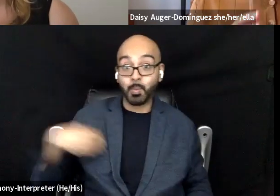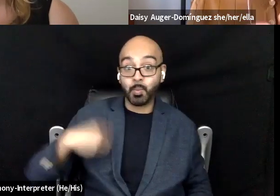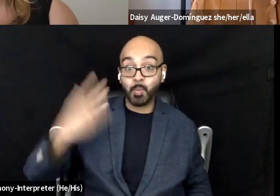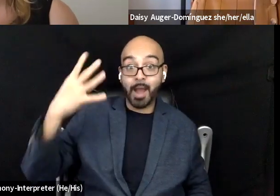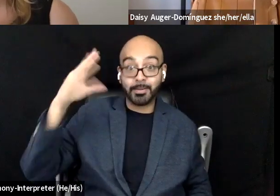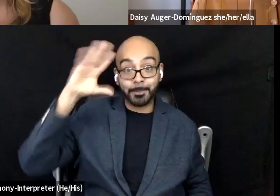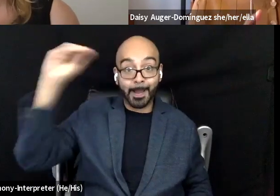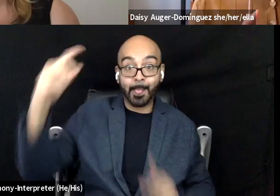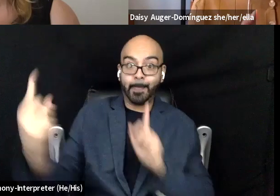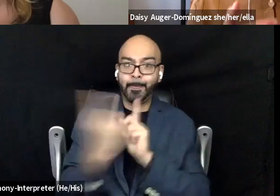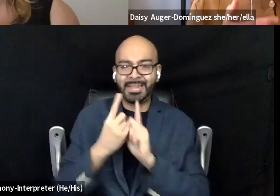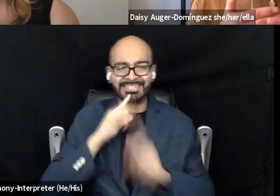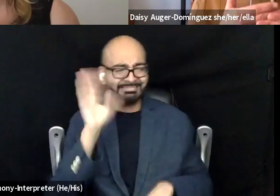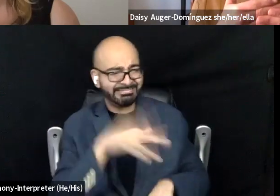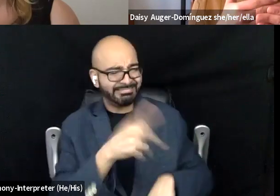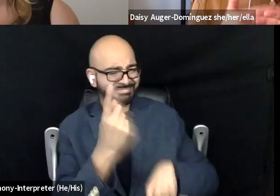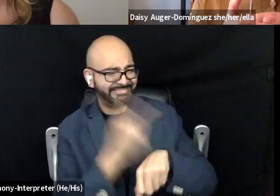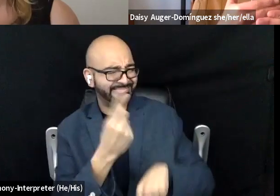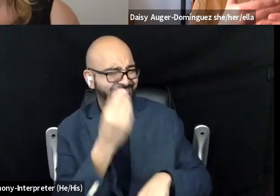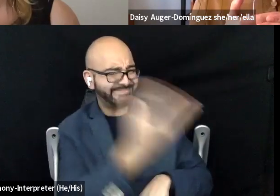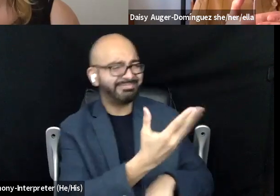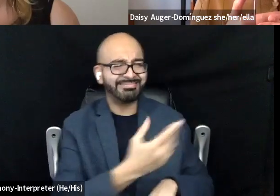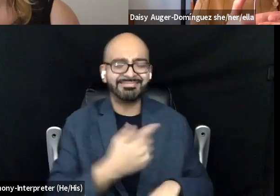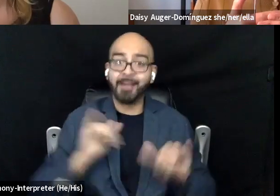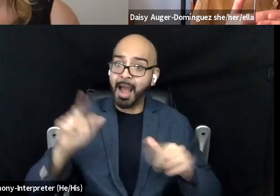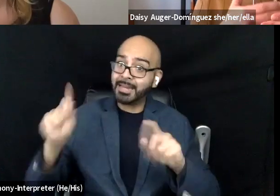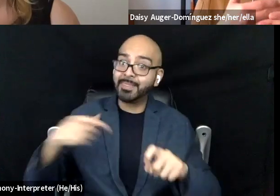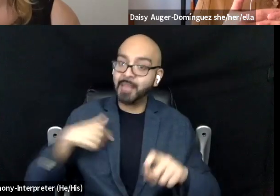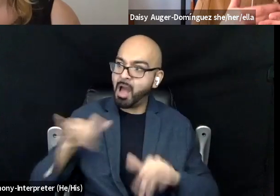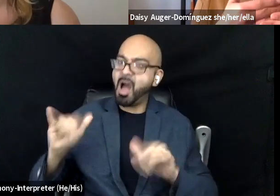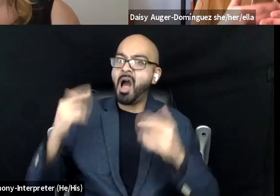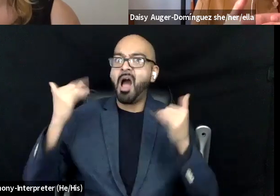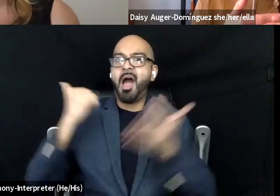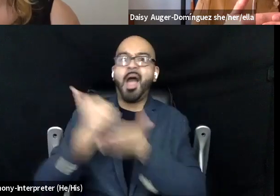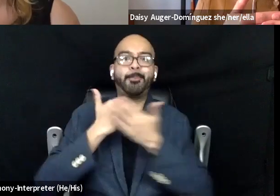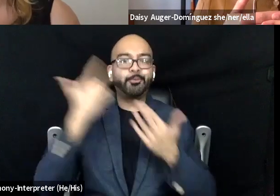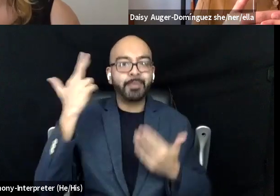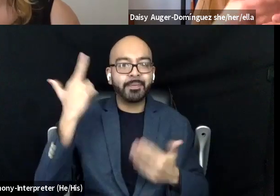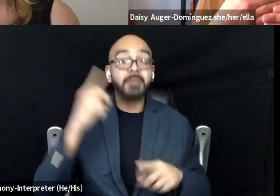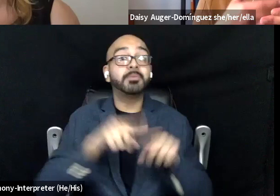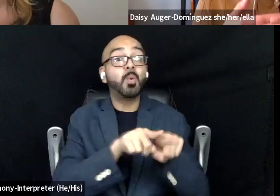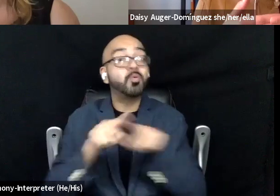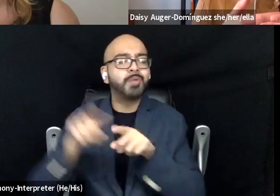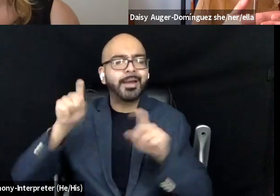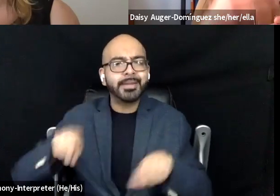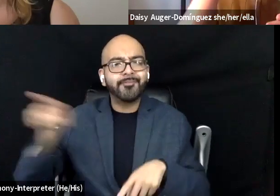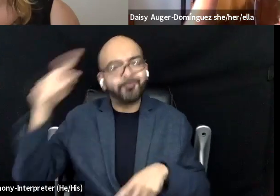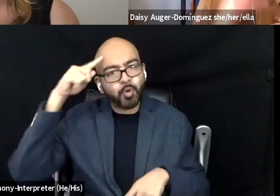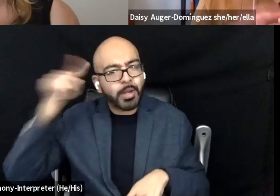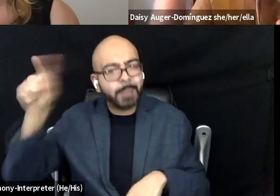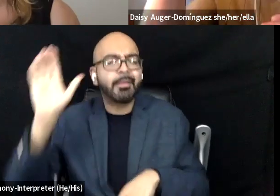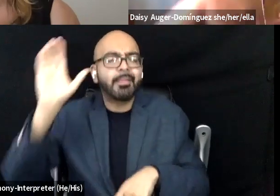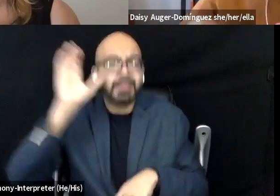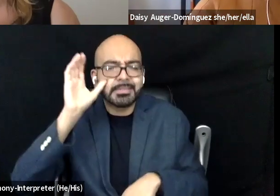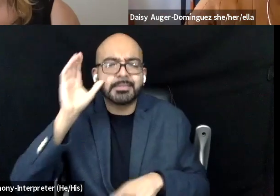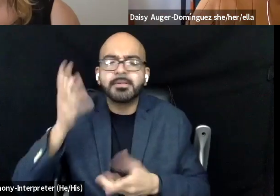that out. But I also needed something that was incredibly special in that moment. I needed him to listen to me. And he did. He didn't just